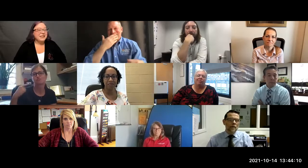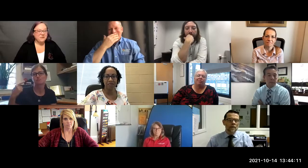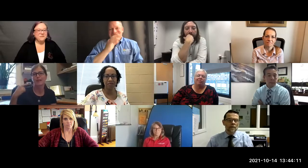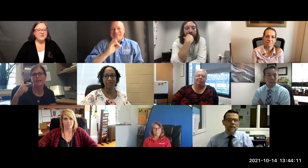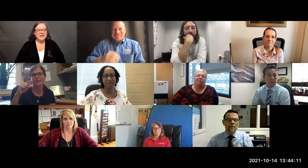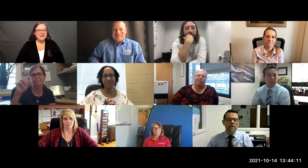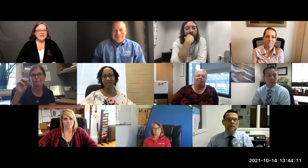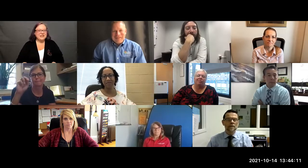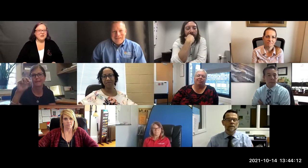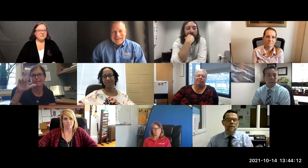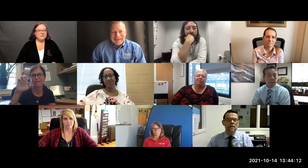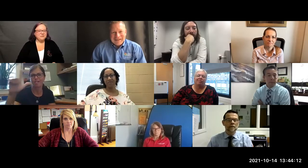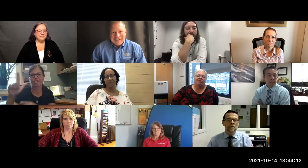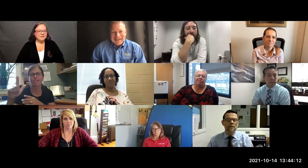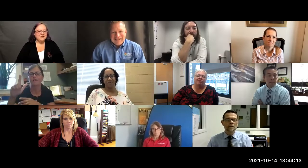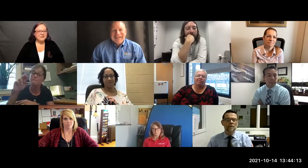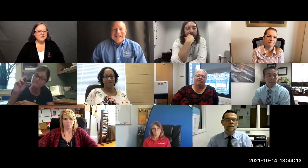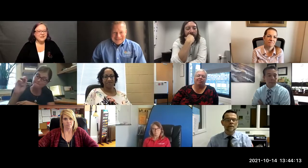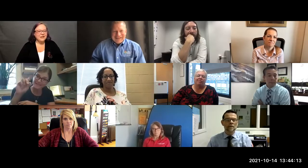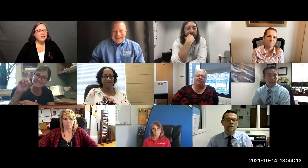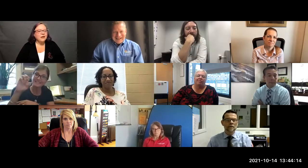years now. So